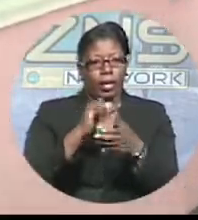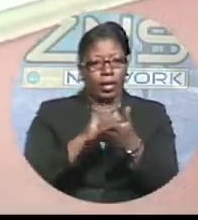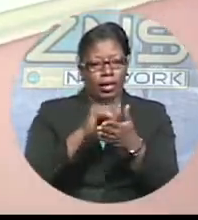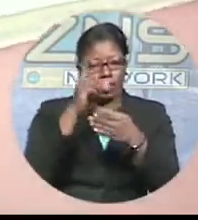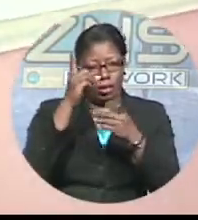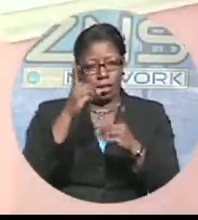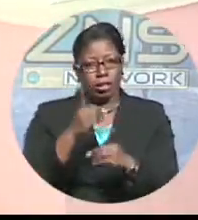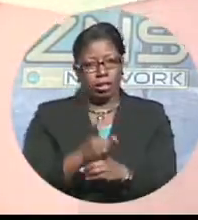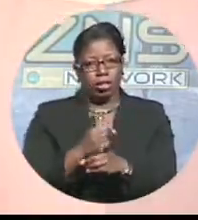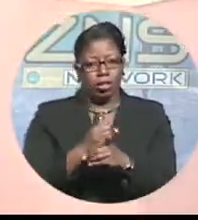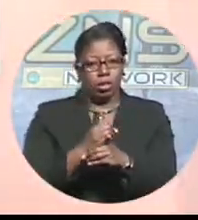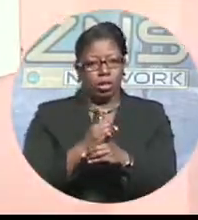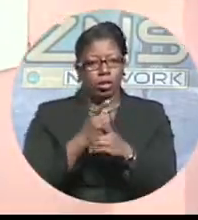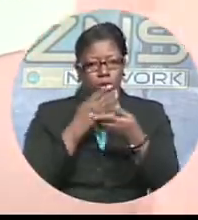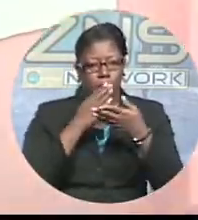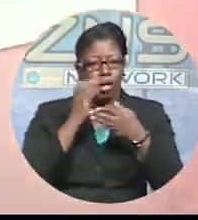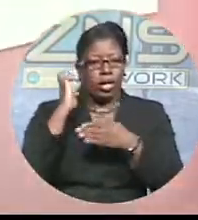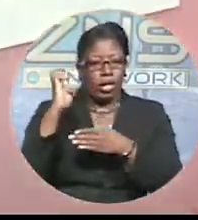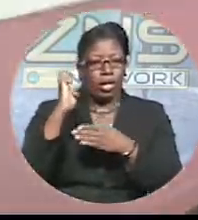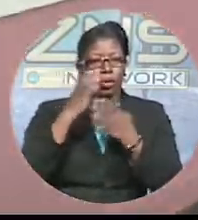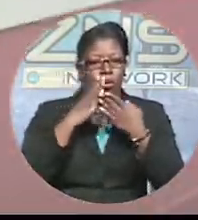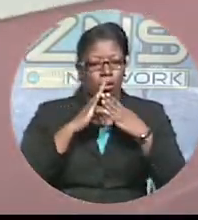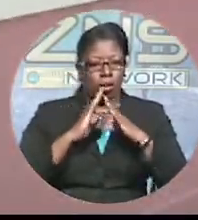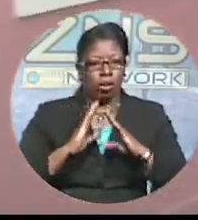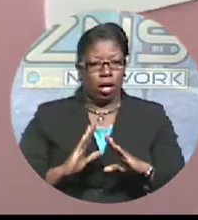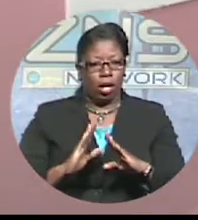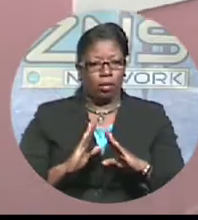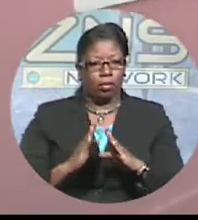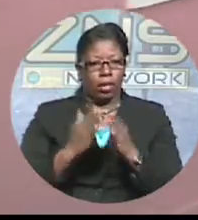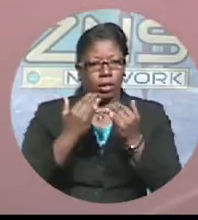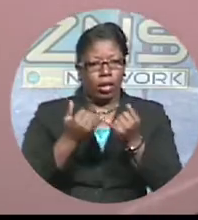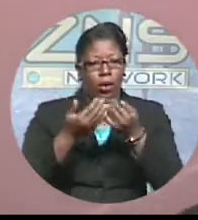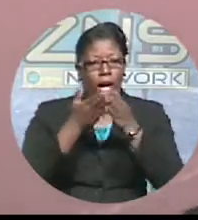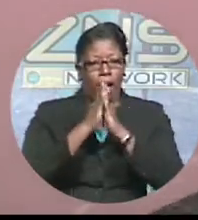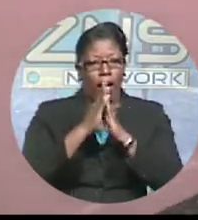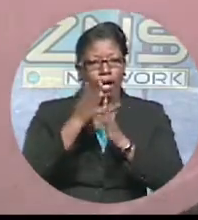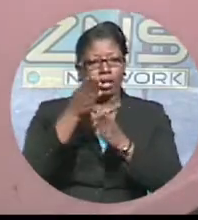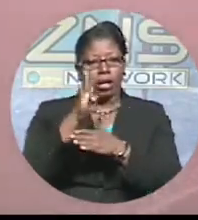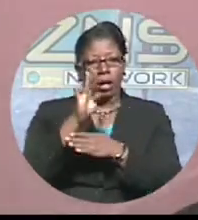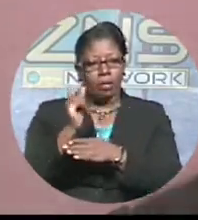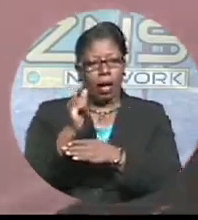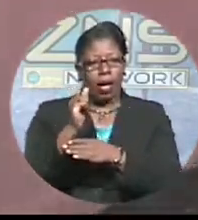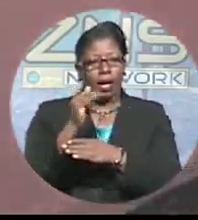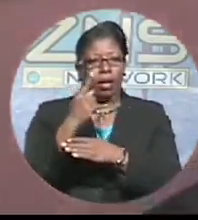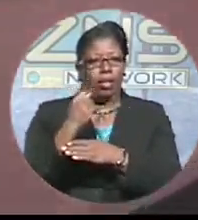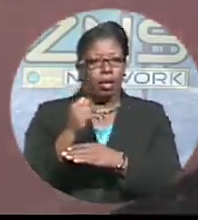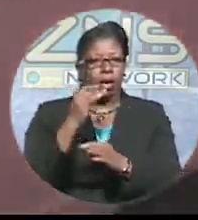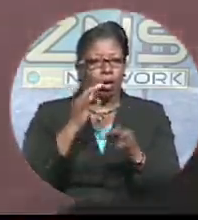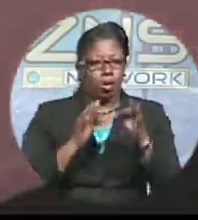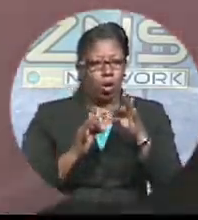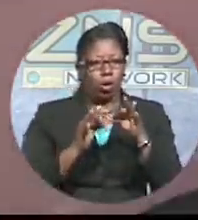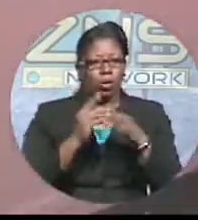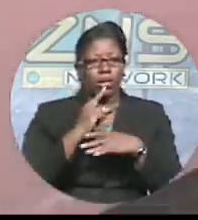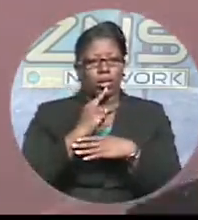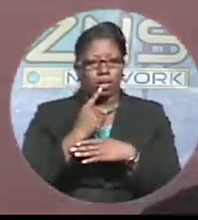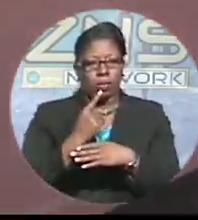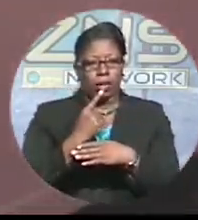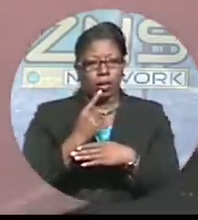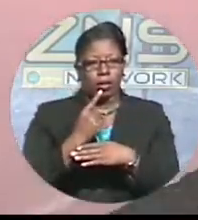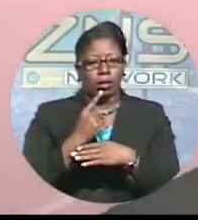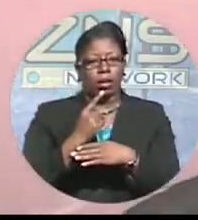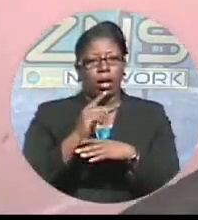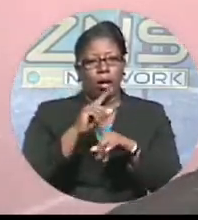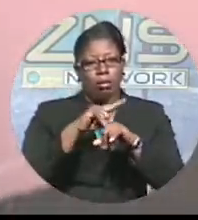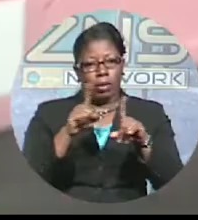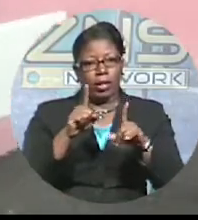way he had appeared throughout the trial. When asked by the court if he wished to say anything, Hepburn started to speak, but was stopped by his attorney,